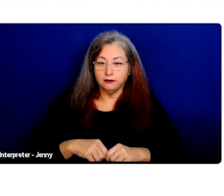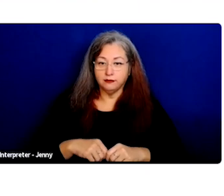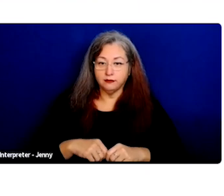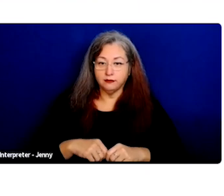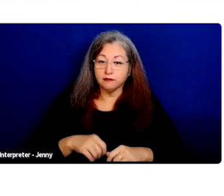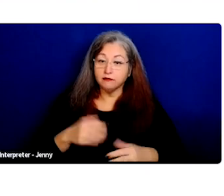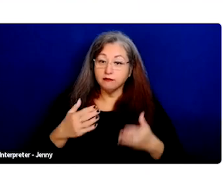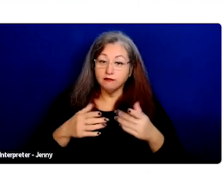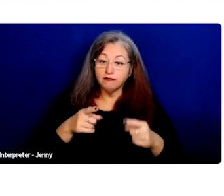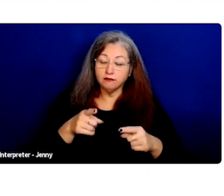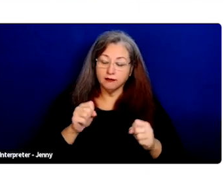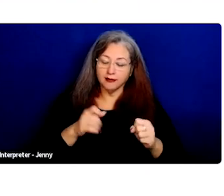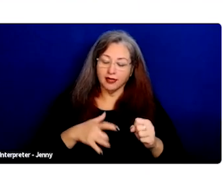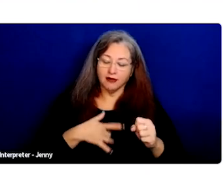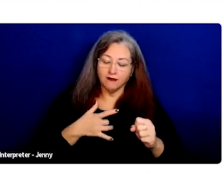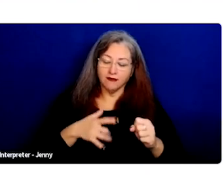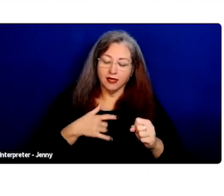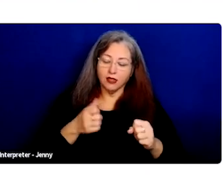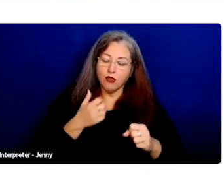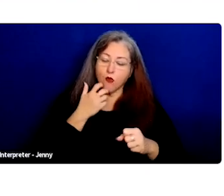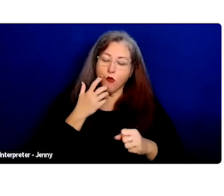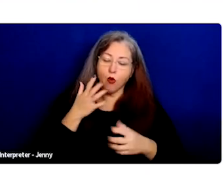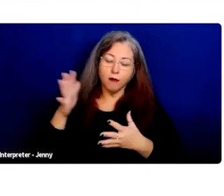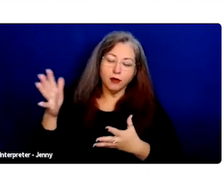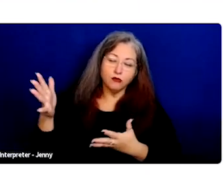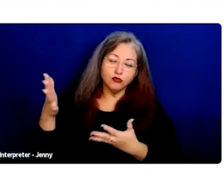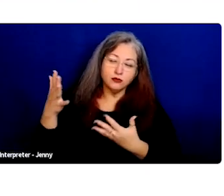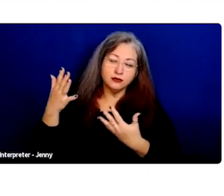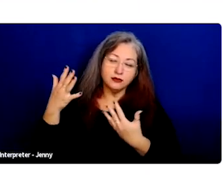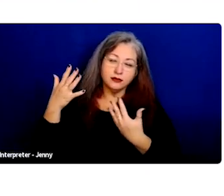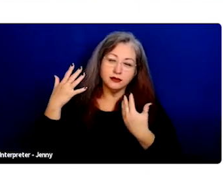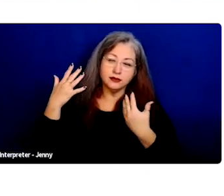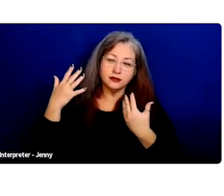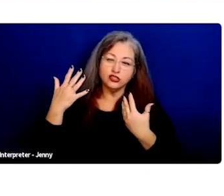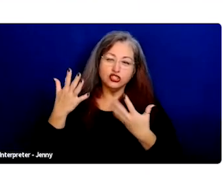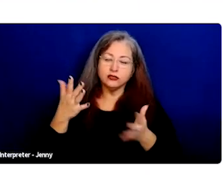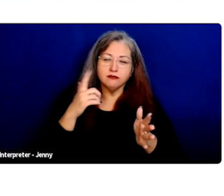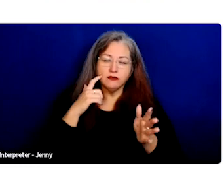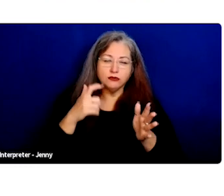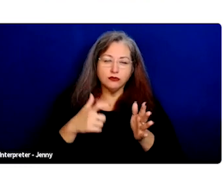Maybe you feel the warm breeze coming through. Just notice.